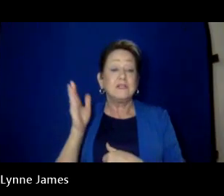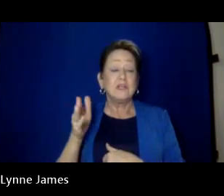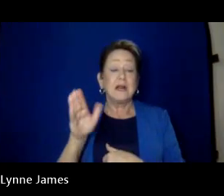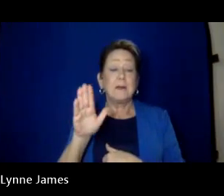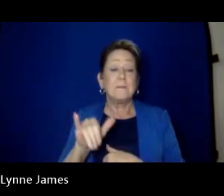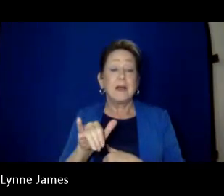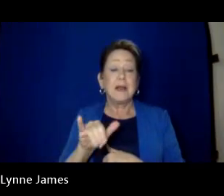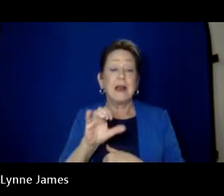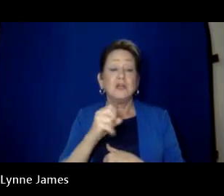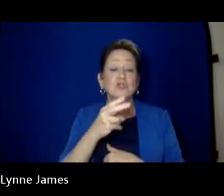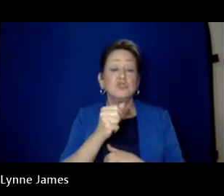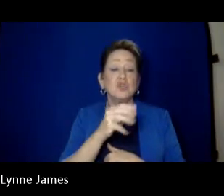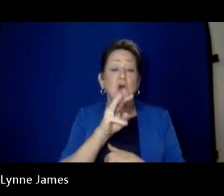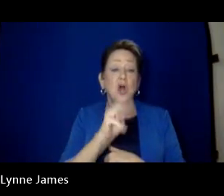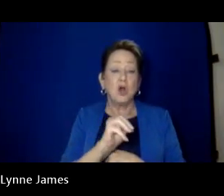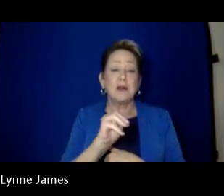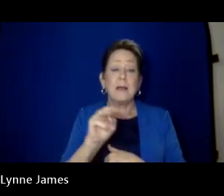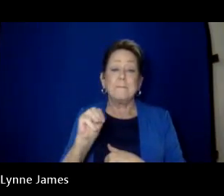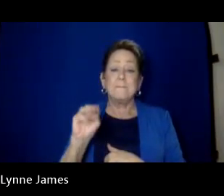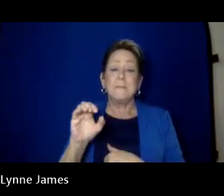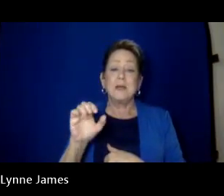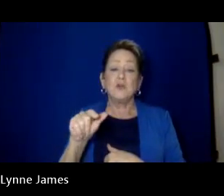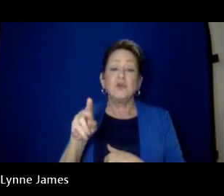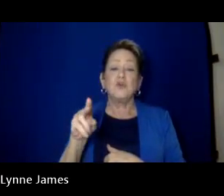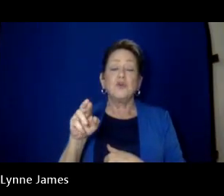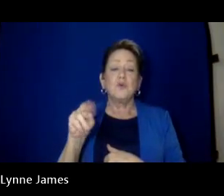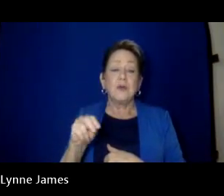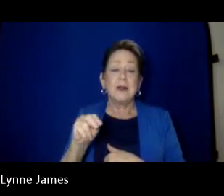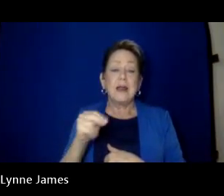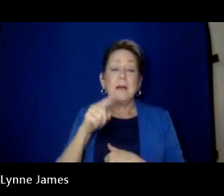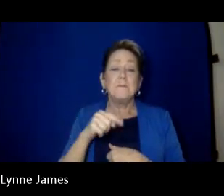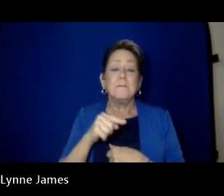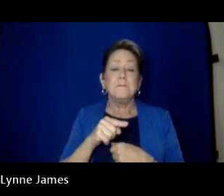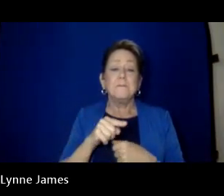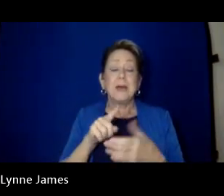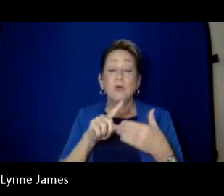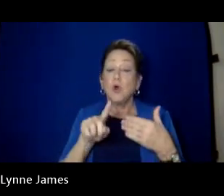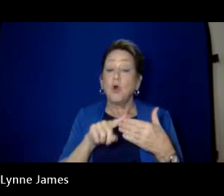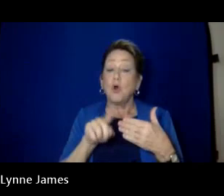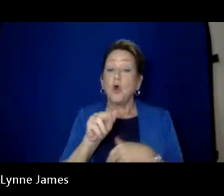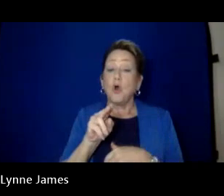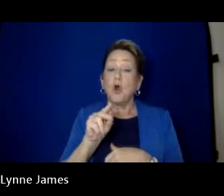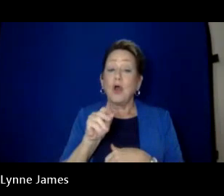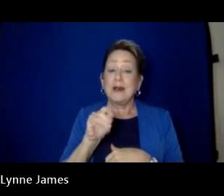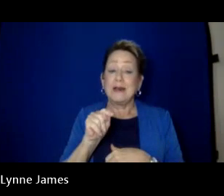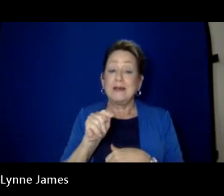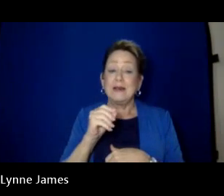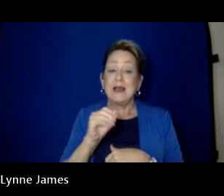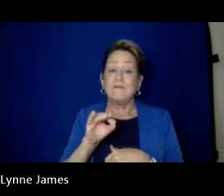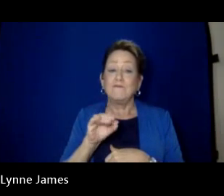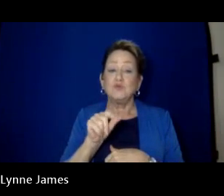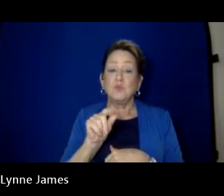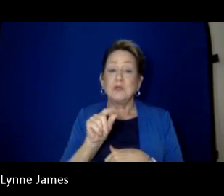by Mr. Sean McGurran of the audit of the fiscal year 2025 annual physical inventory.